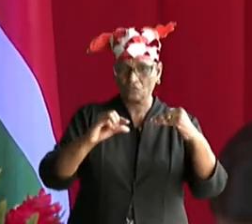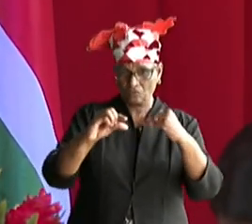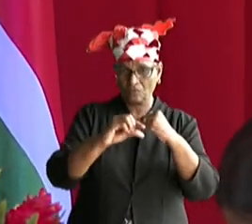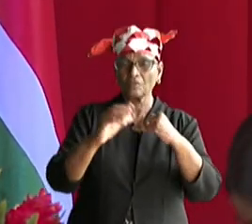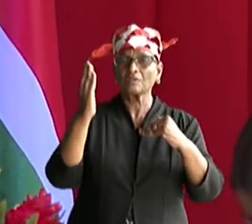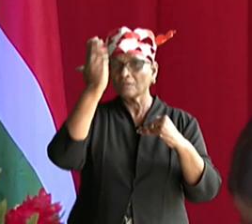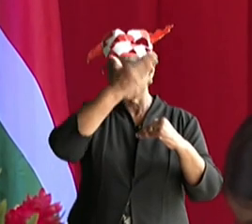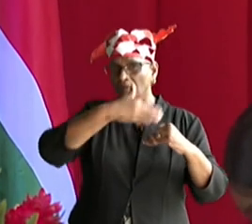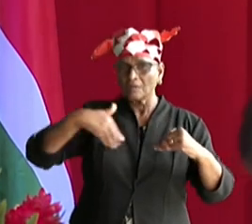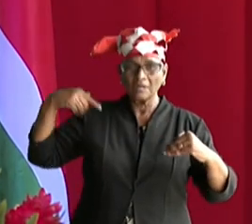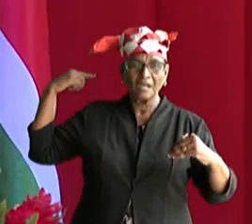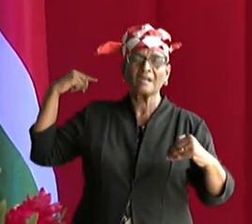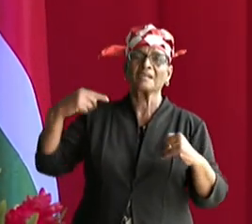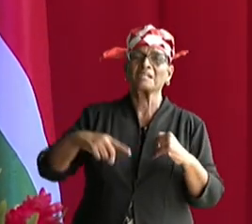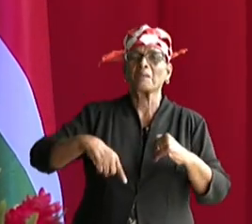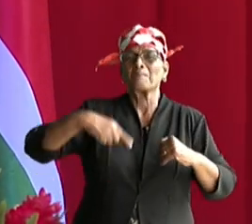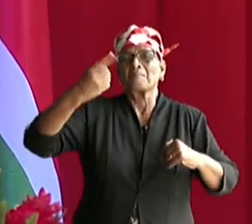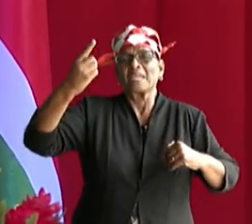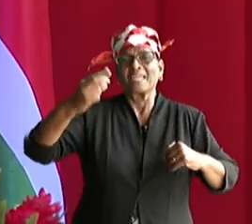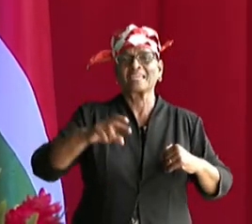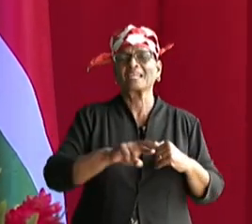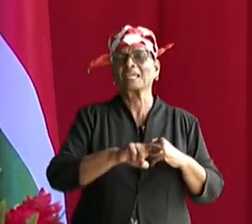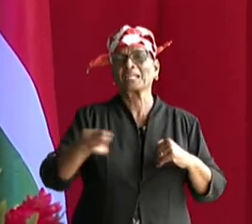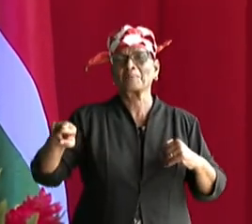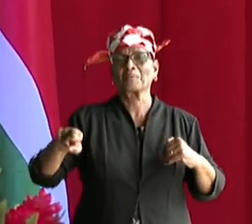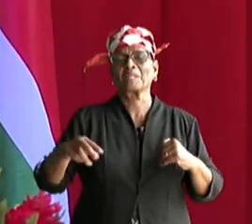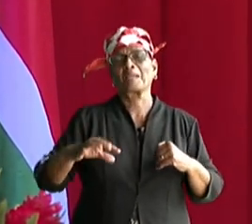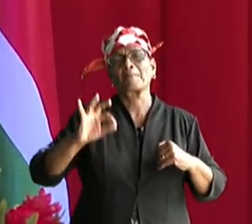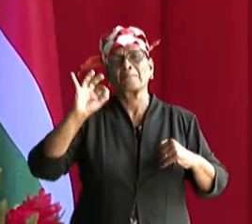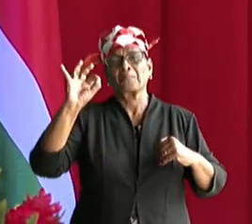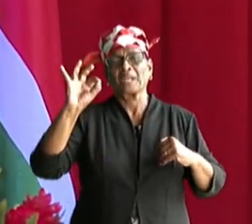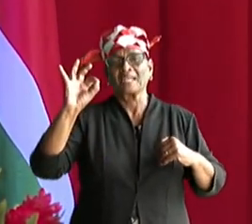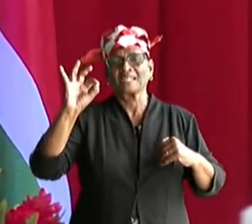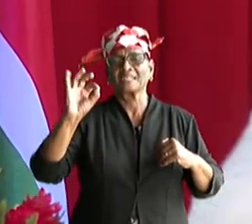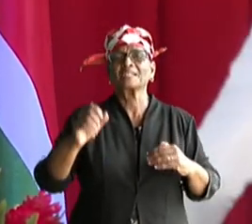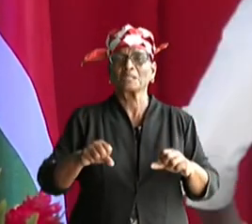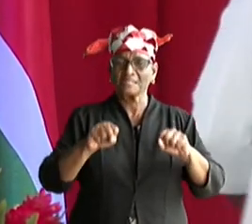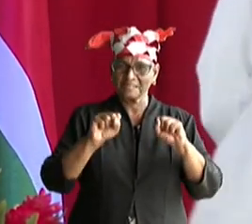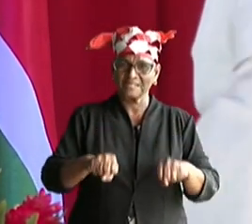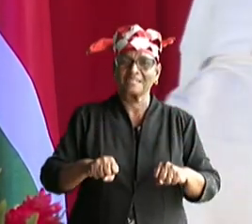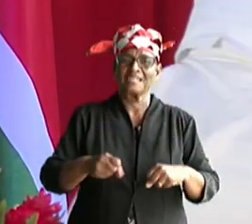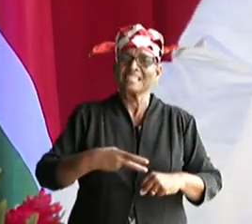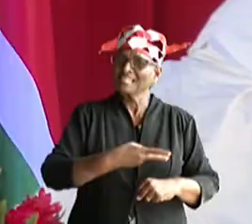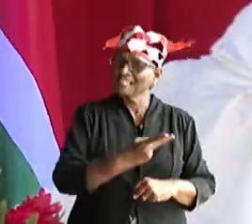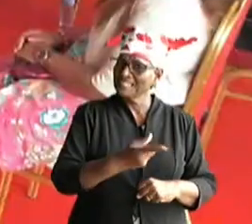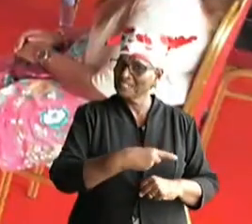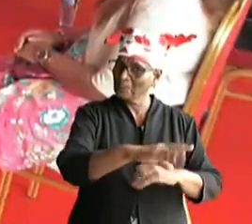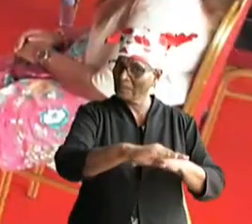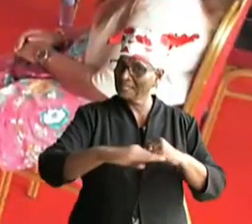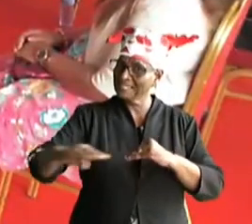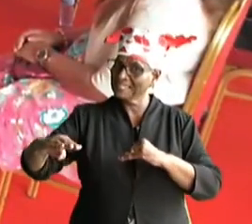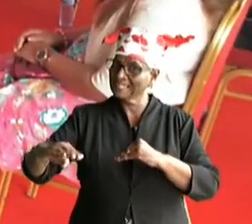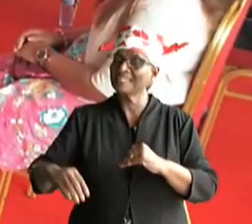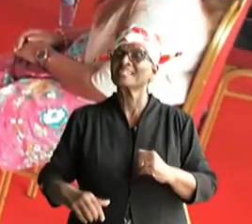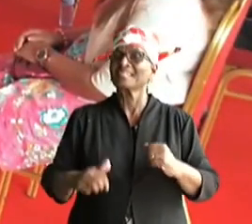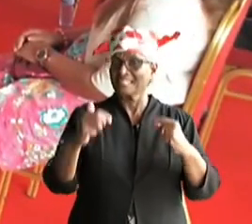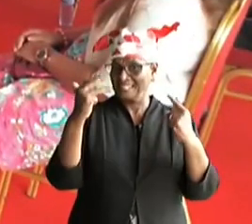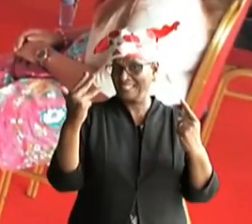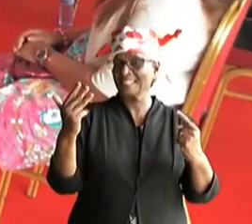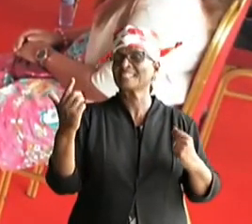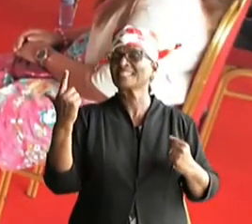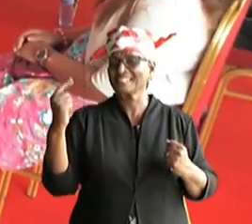Suriname have been among the most coveted prizes of real estate between the 17th and 19th